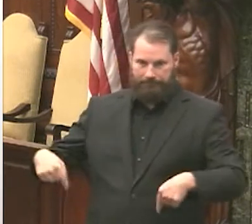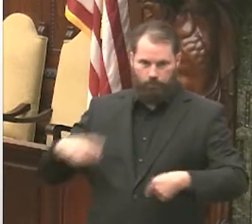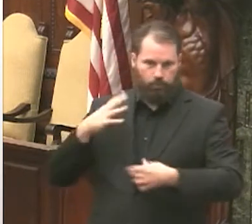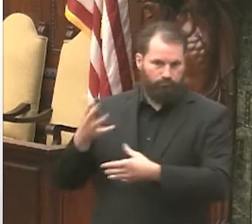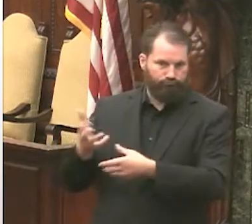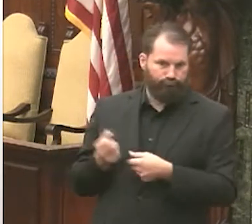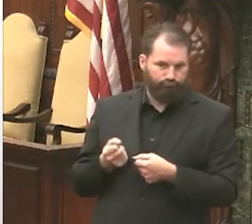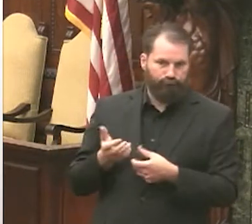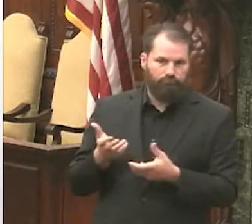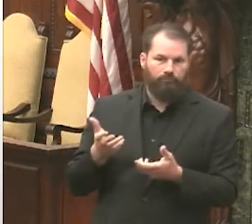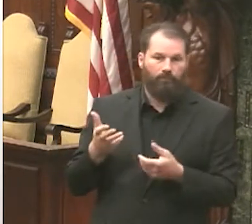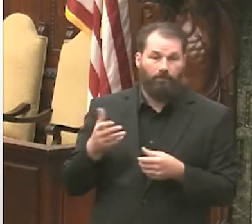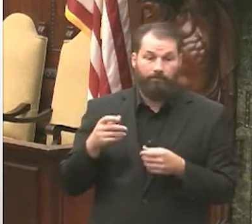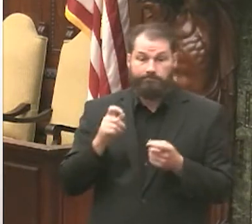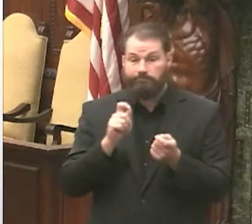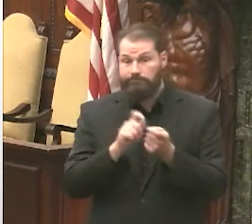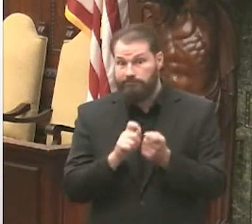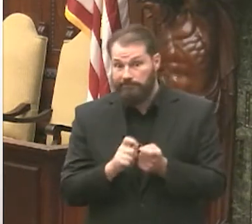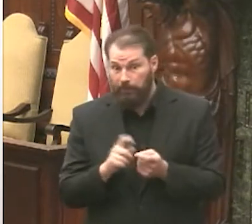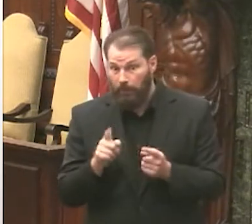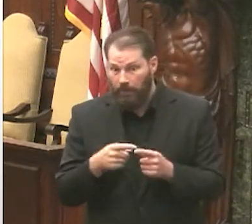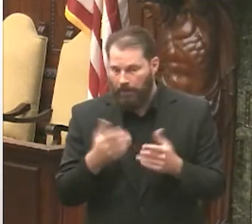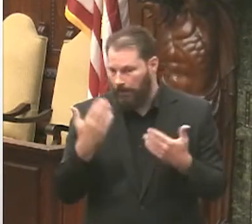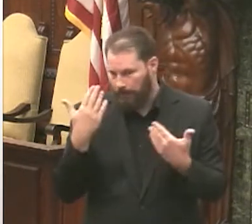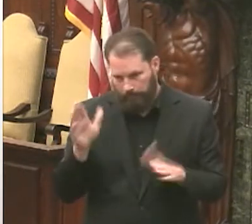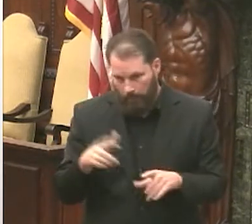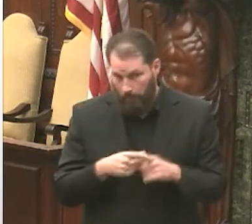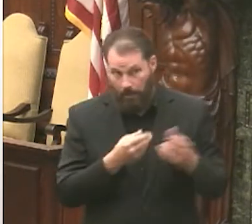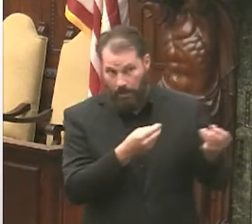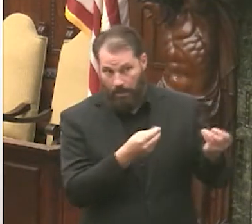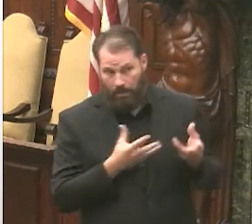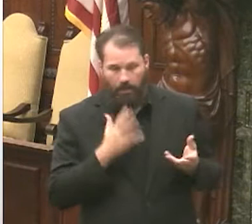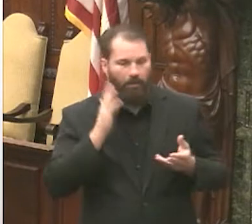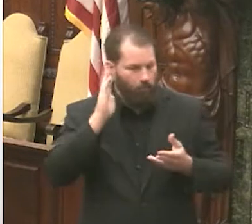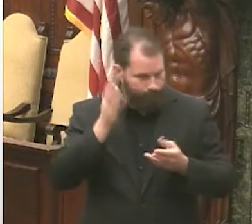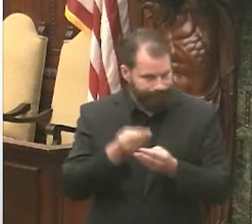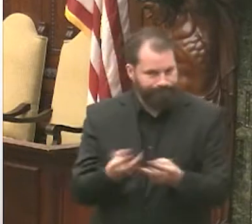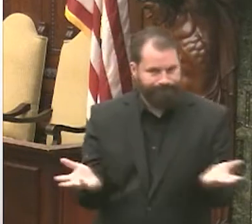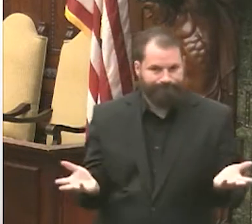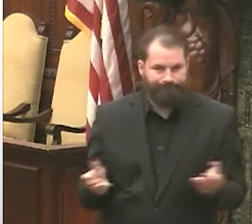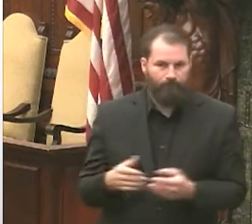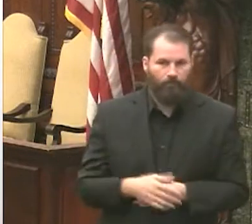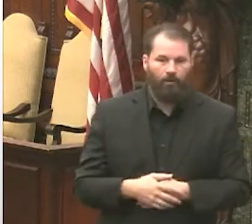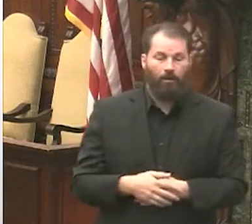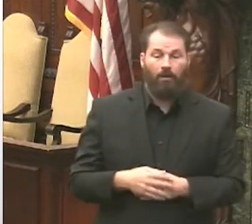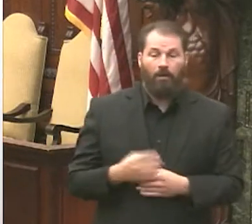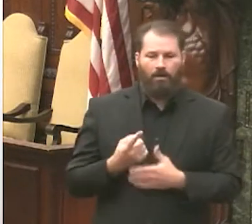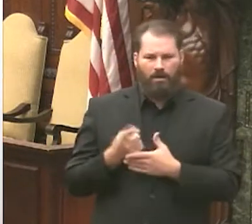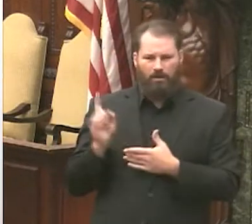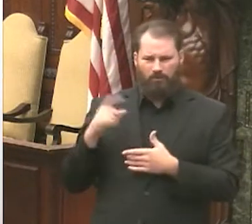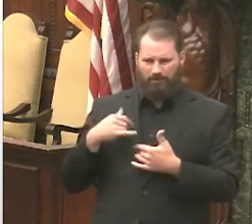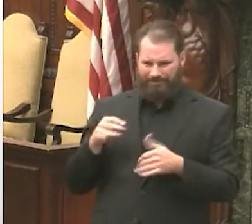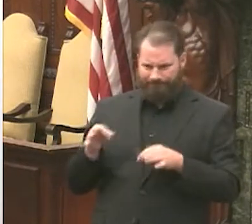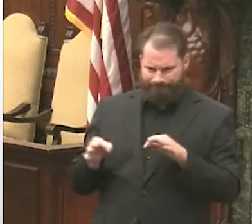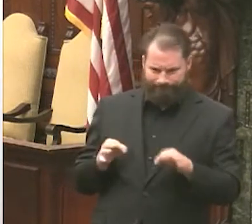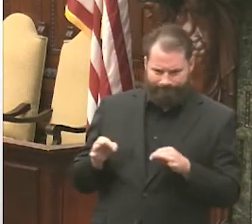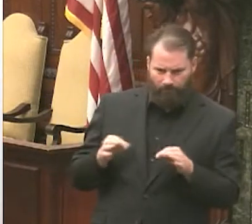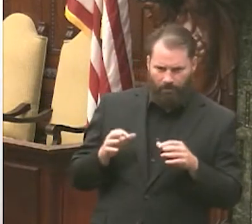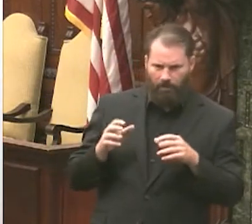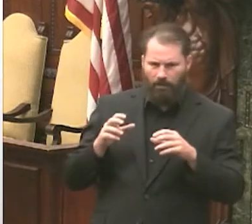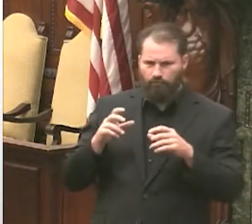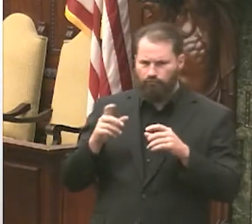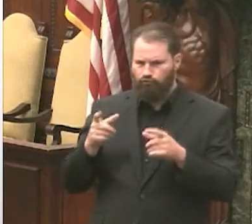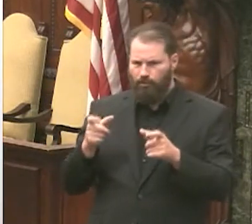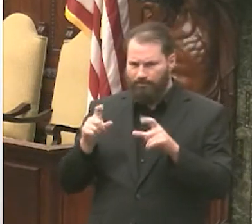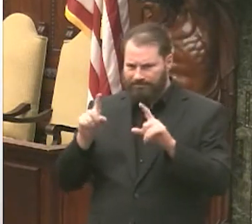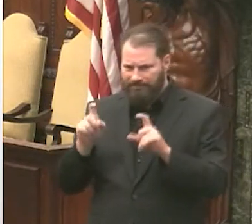to knowing more about that. Last week, we issued guidance to doctors about how to use and interpret these rapid tests. The key messages for